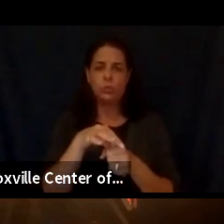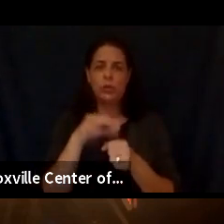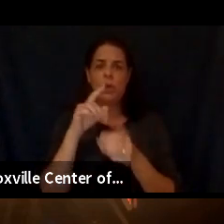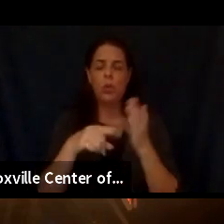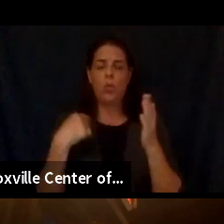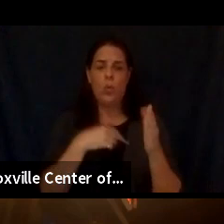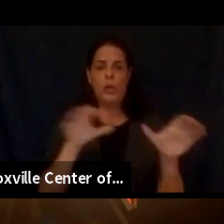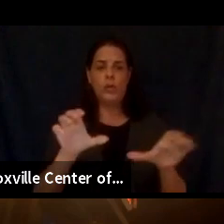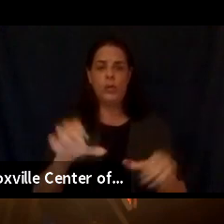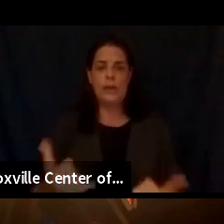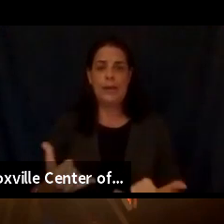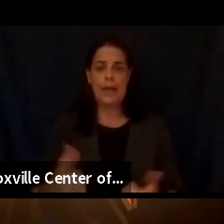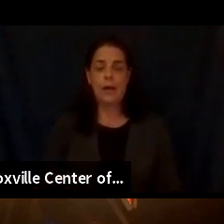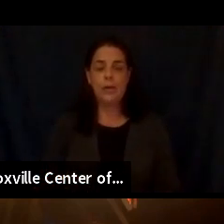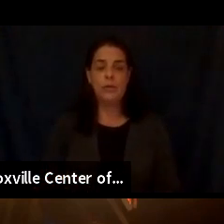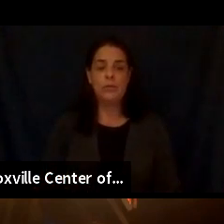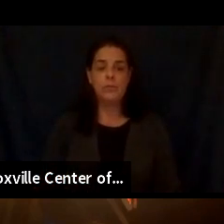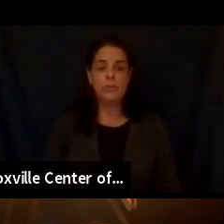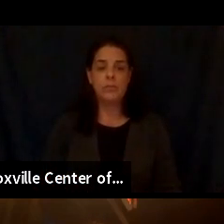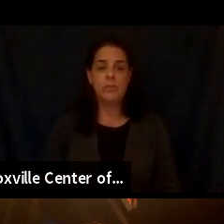are doing.